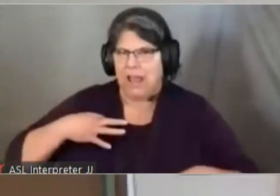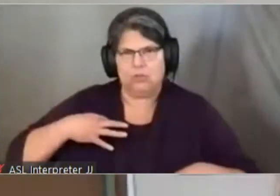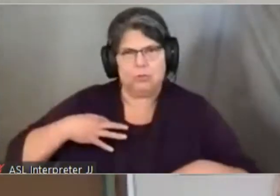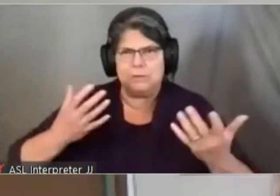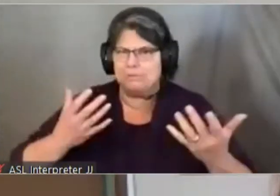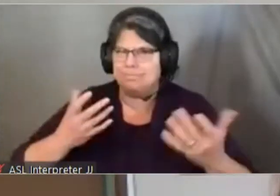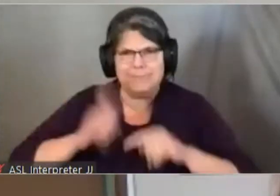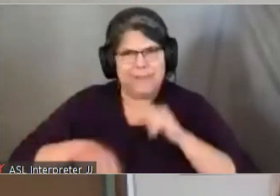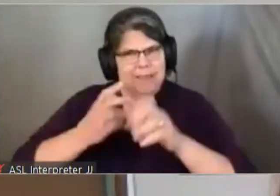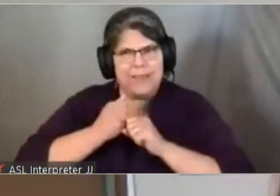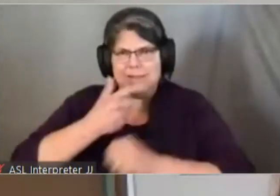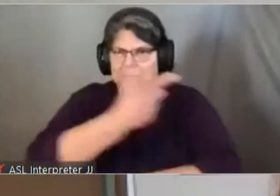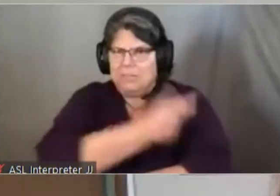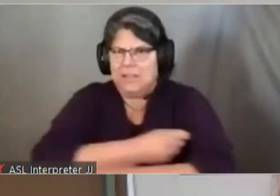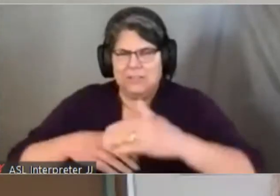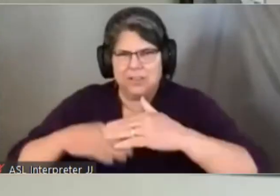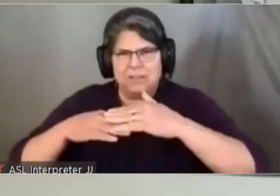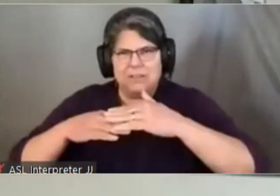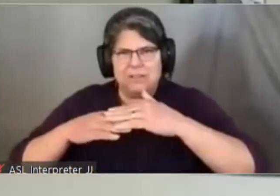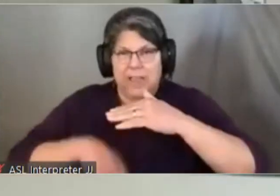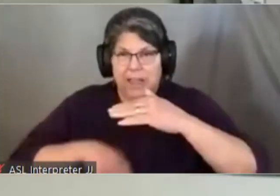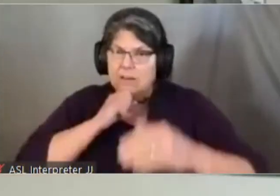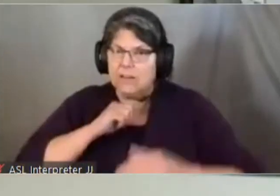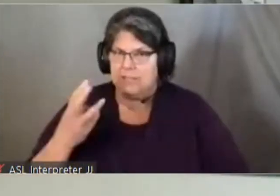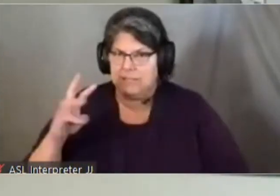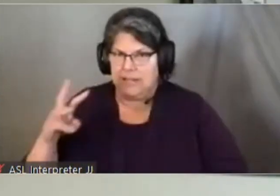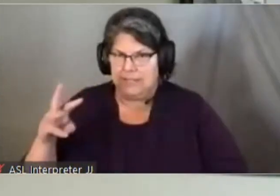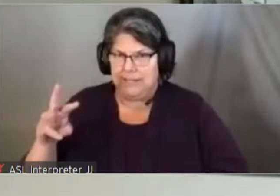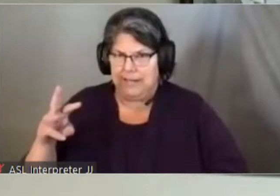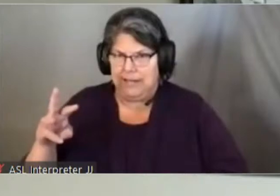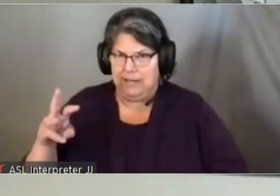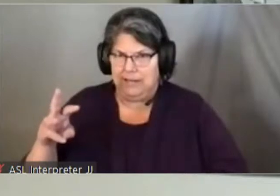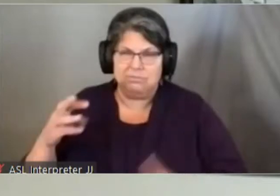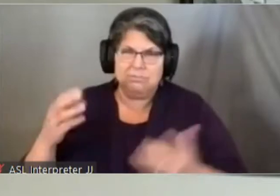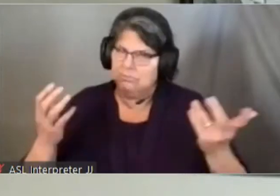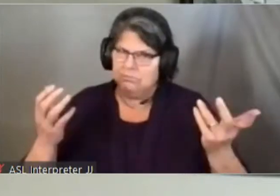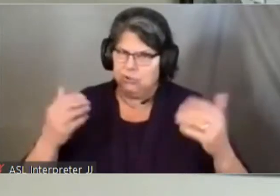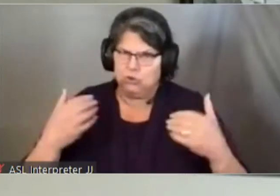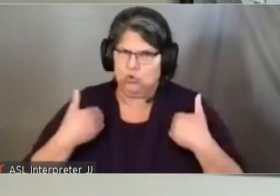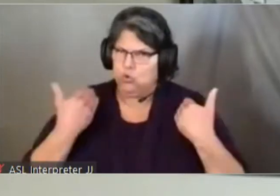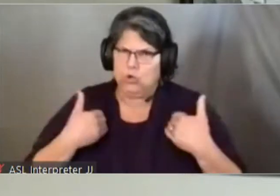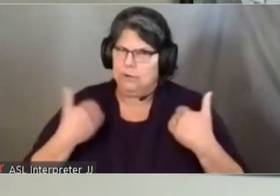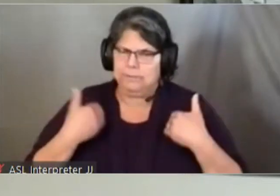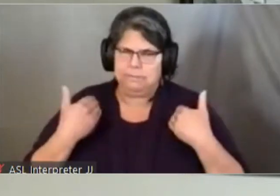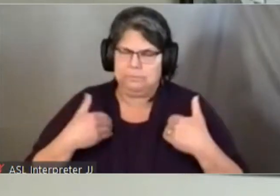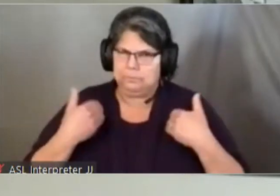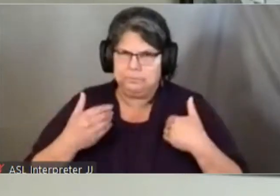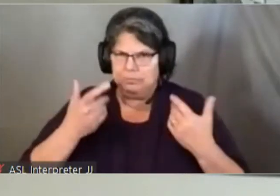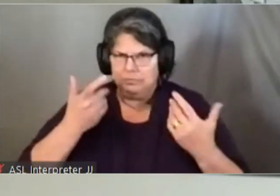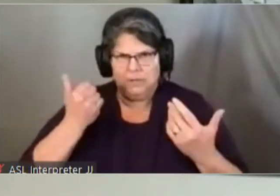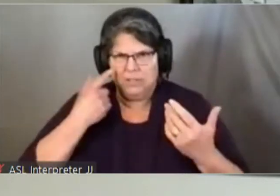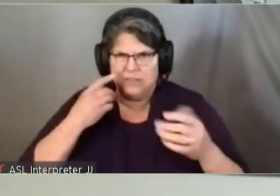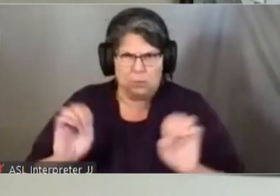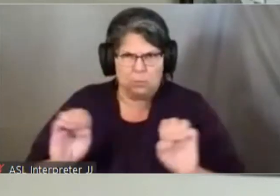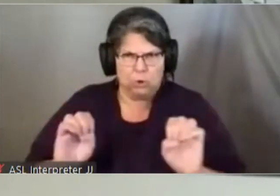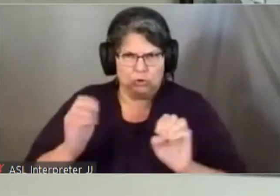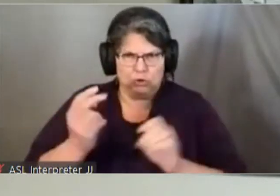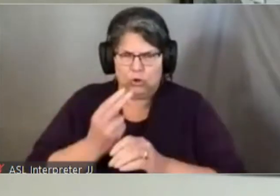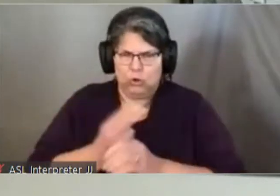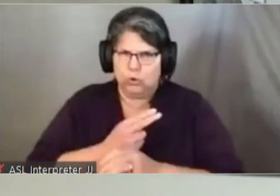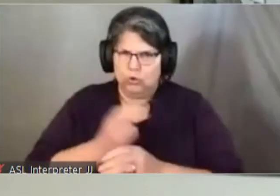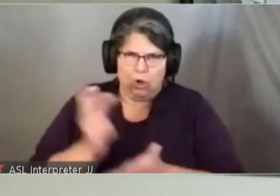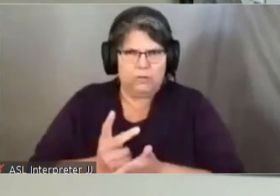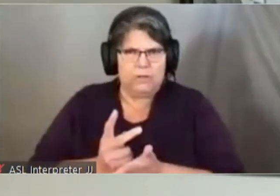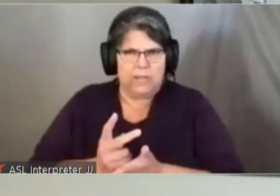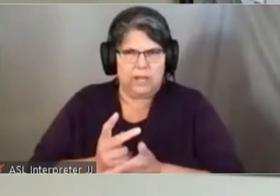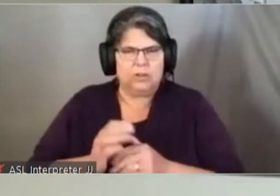because they're less than 16 years old. So just on the basis of the emergency use authorization, it would come to